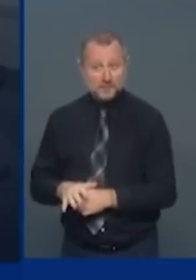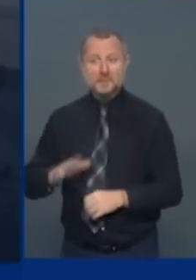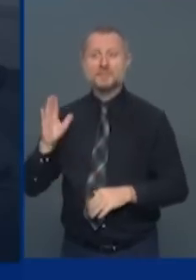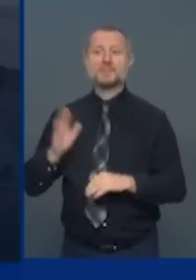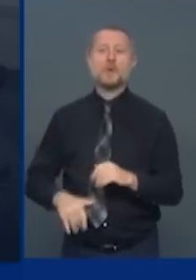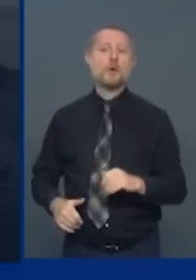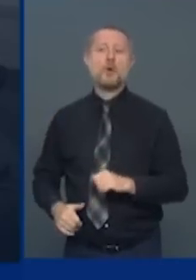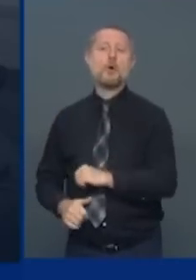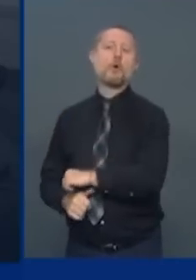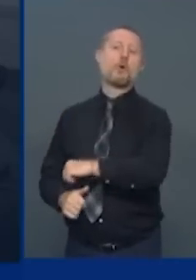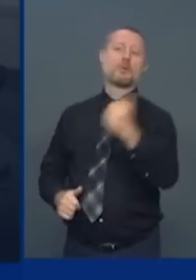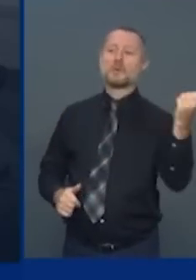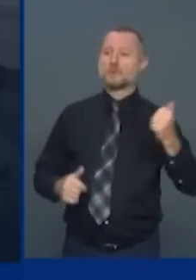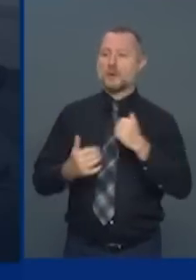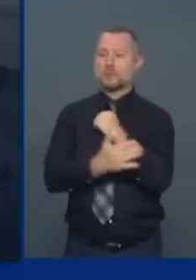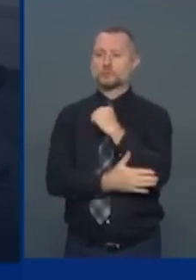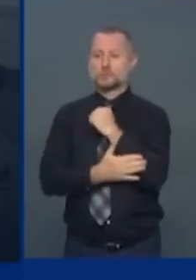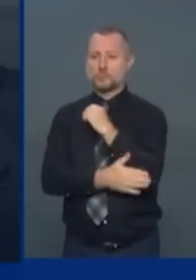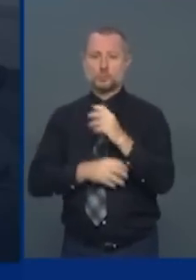globe.